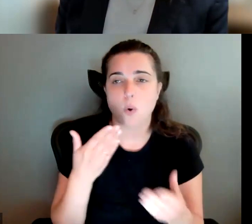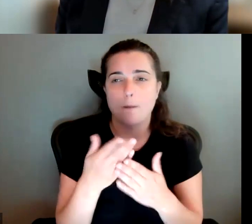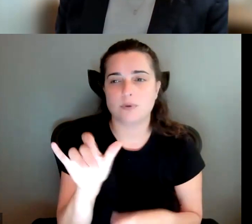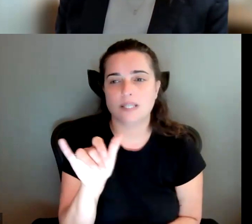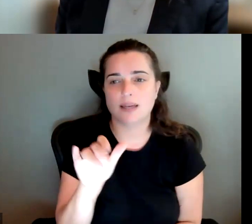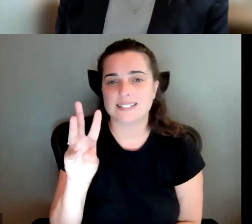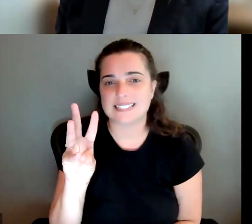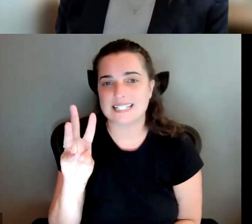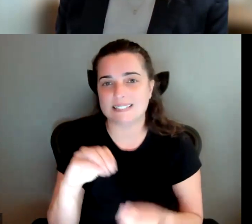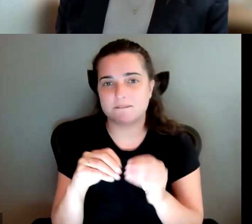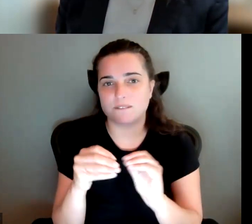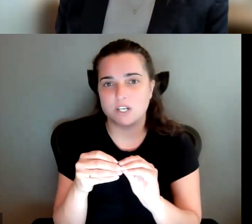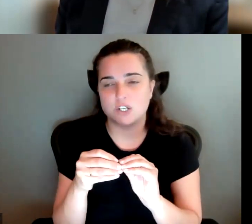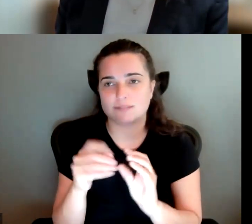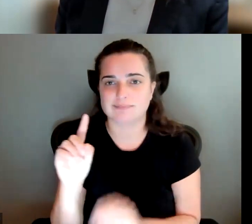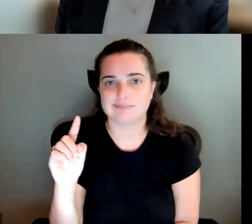dollar job,